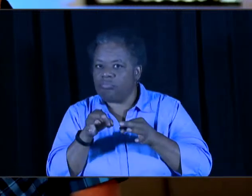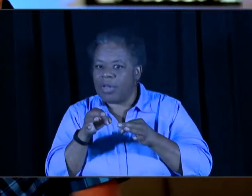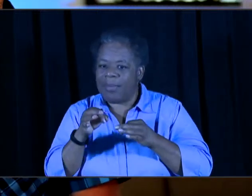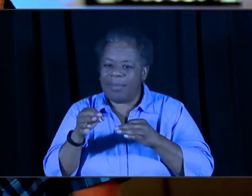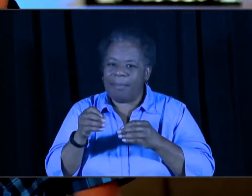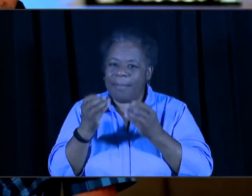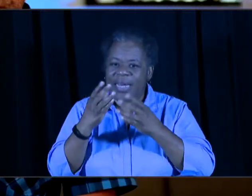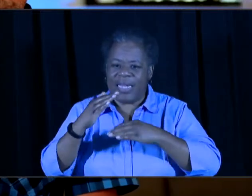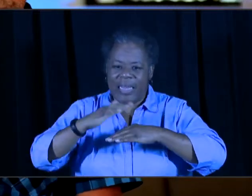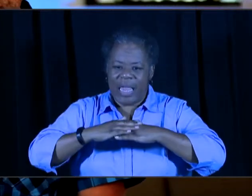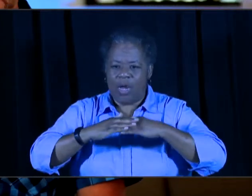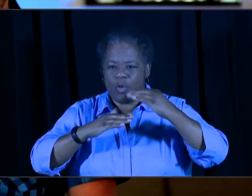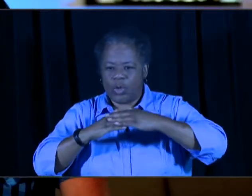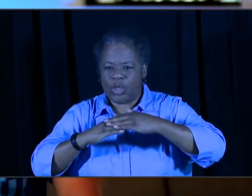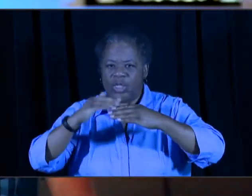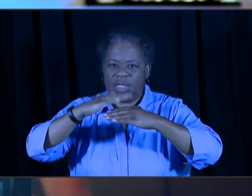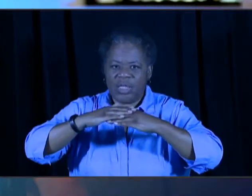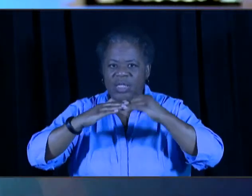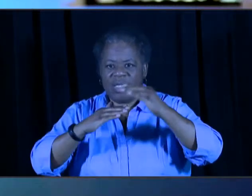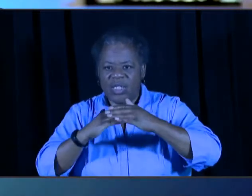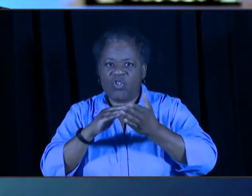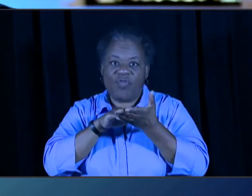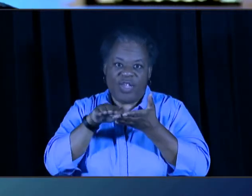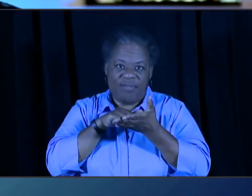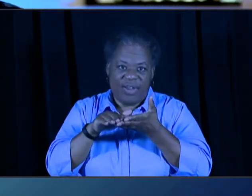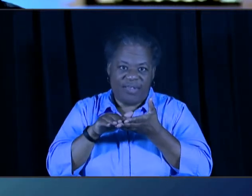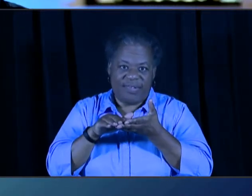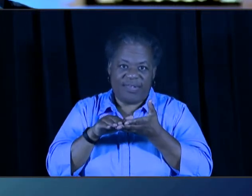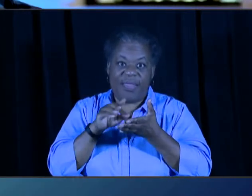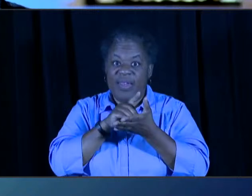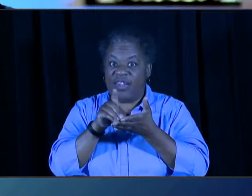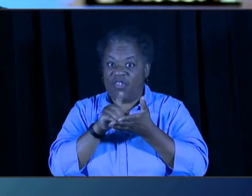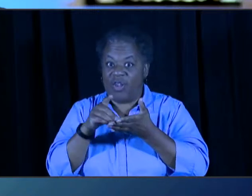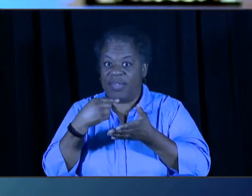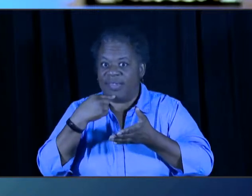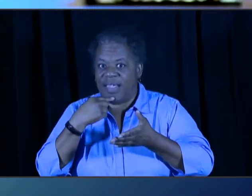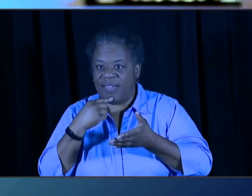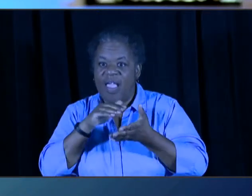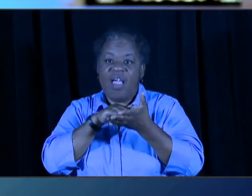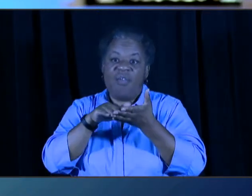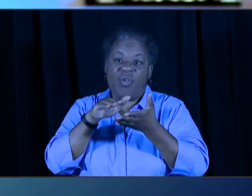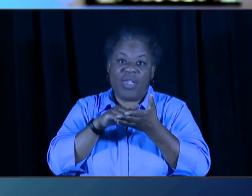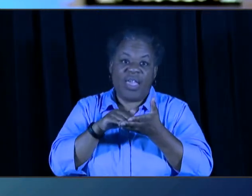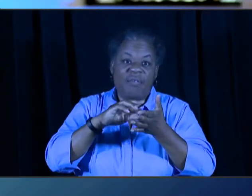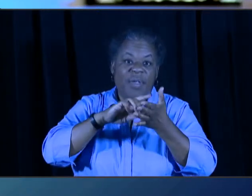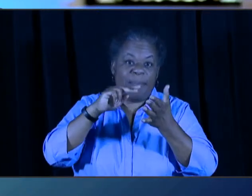it. But the dictionary says that to forgive is to stop